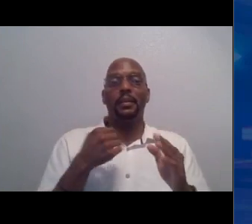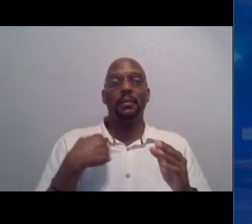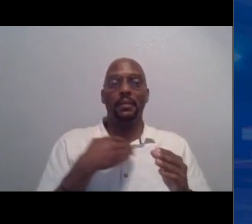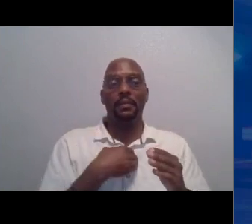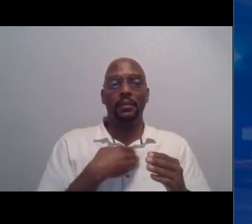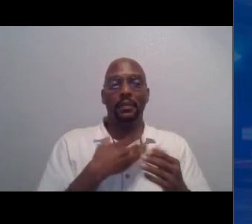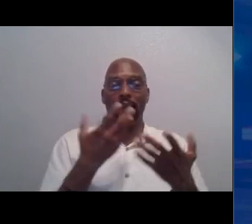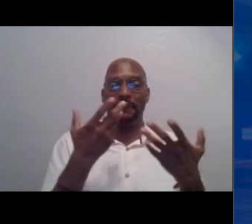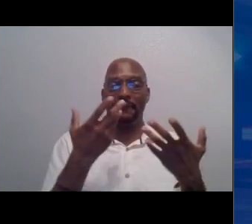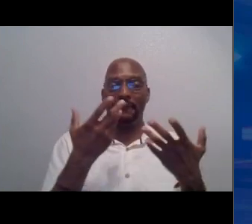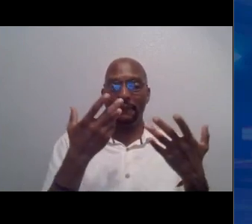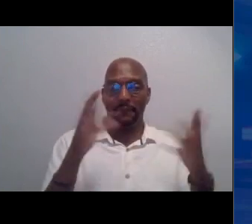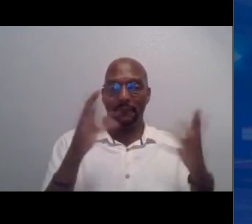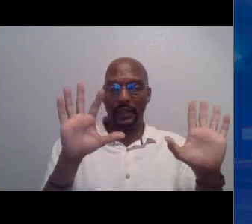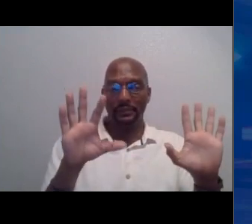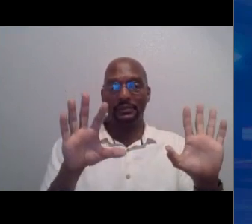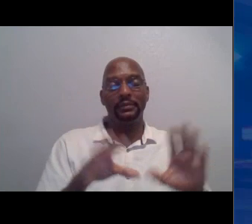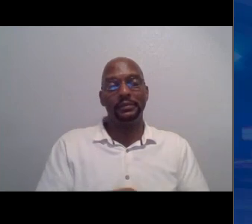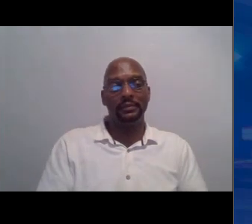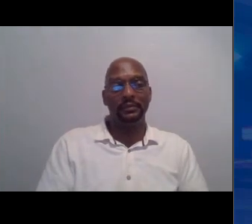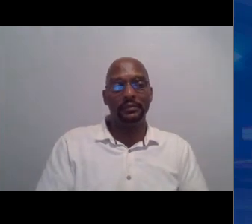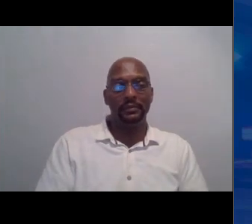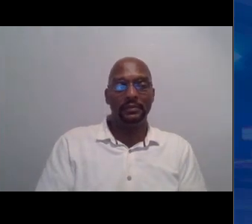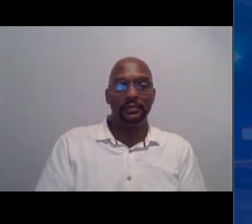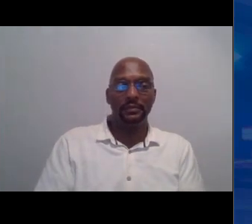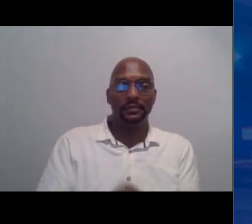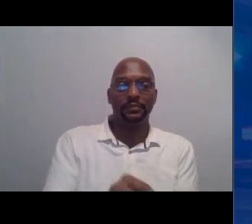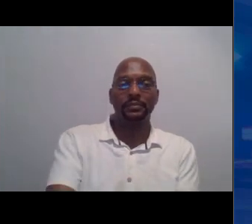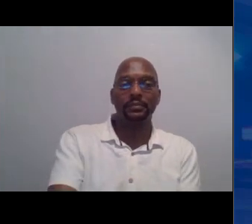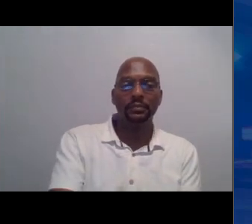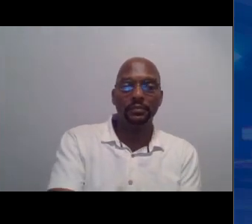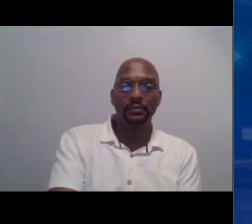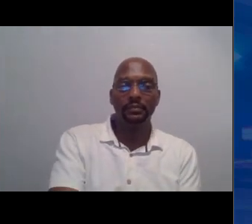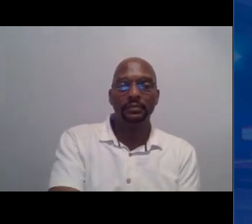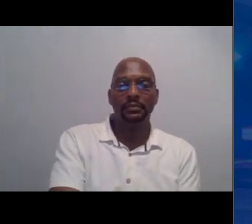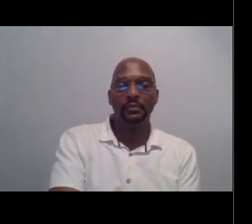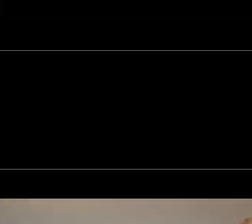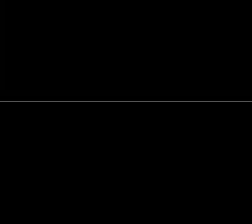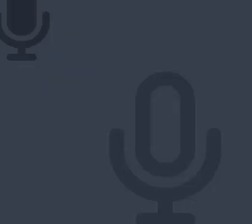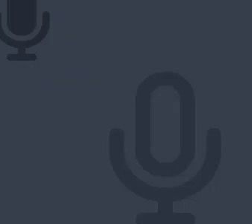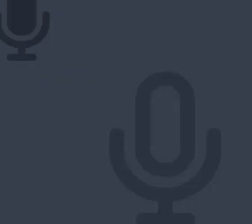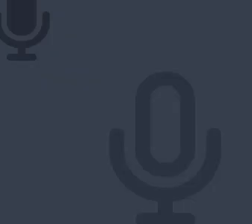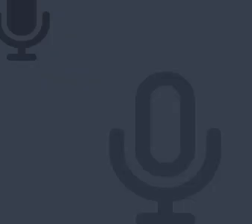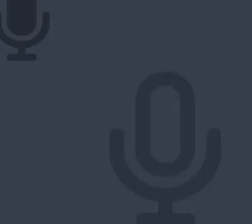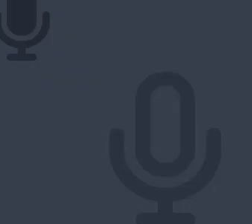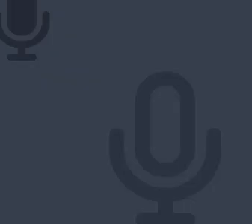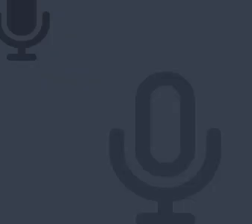adjourned. Thank you. He would want it.